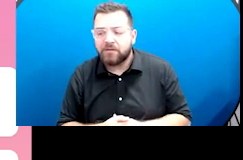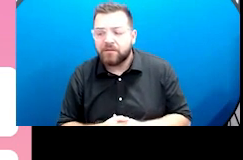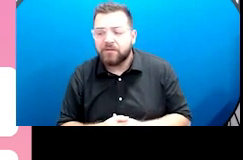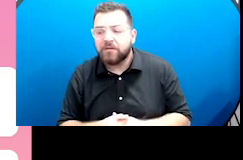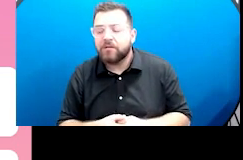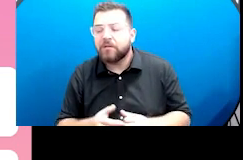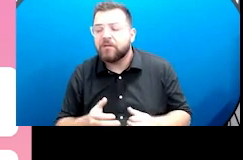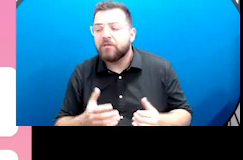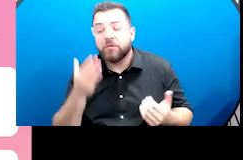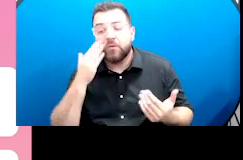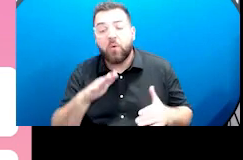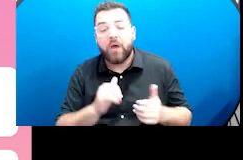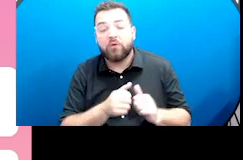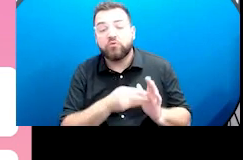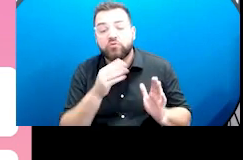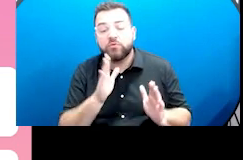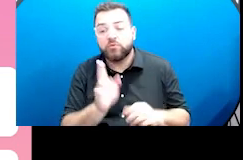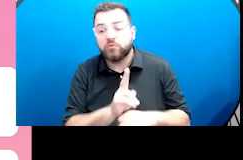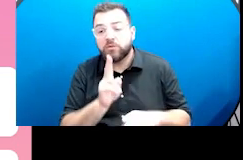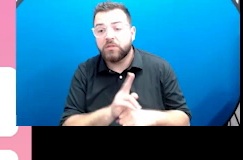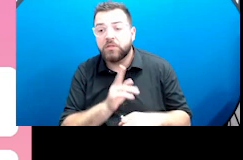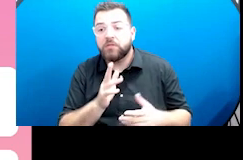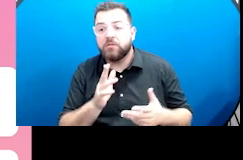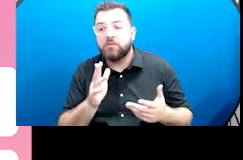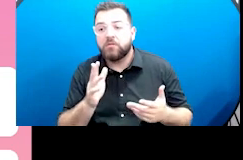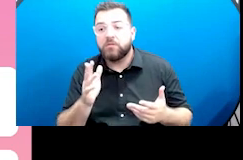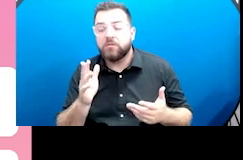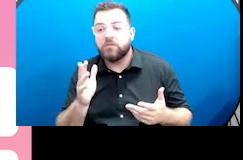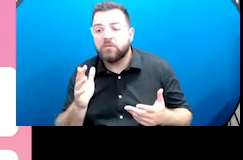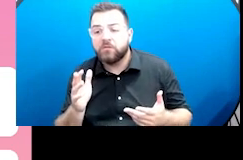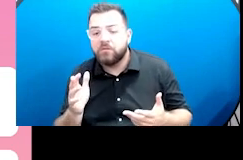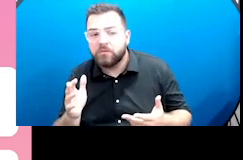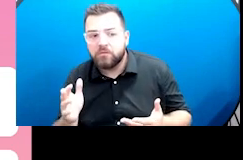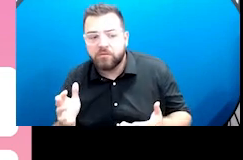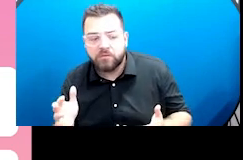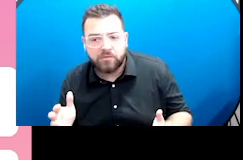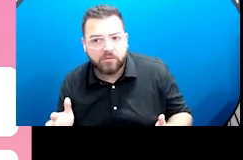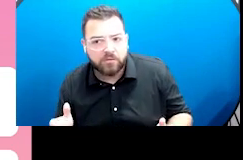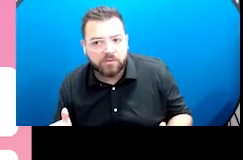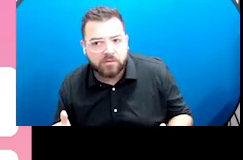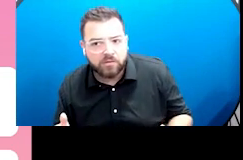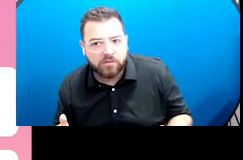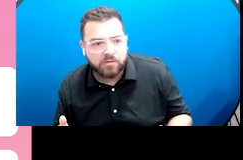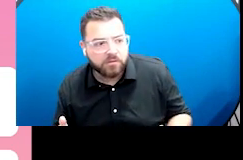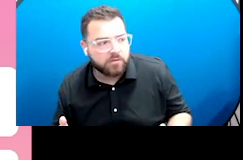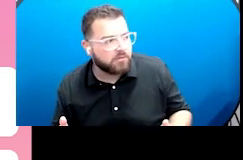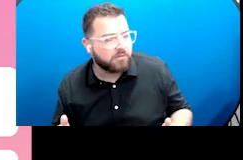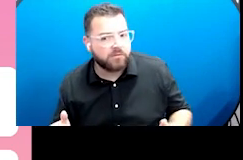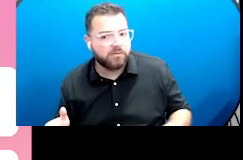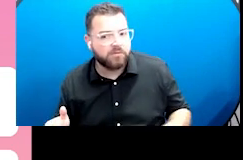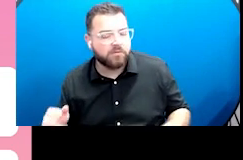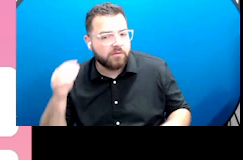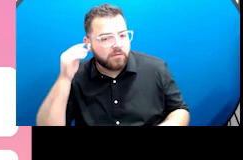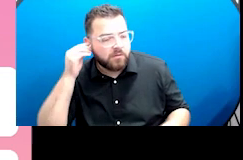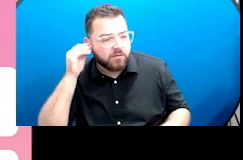saying, we're not gonna use it, so, is that might last, another semester at best. Right. So I think